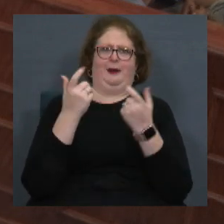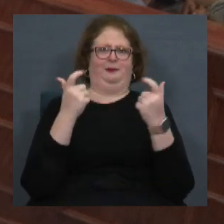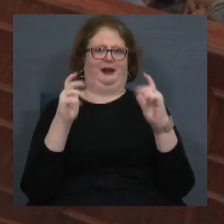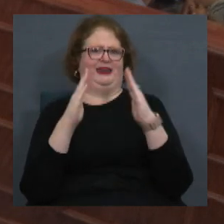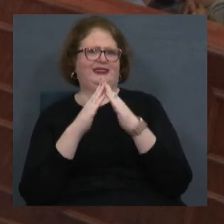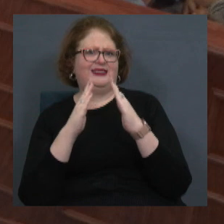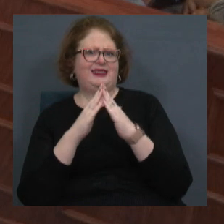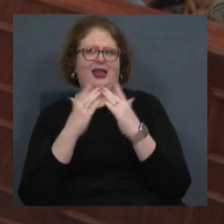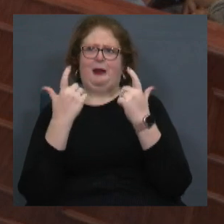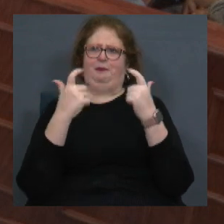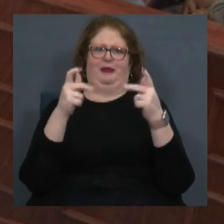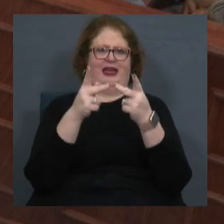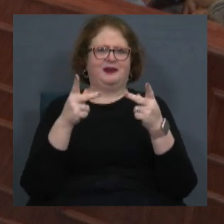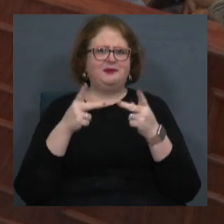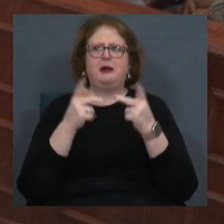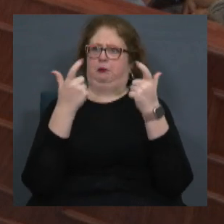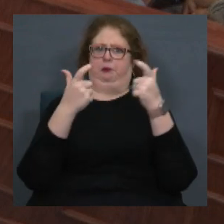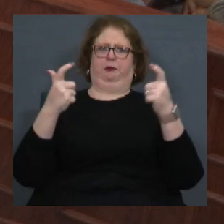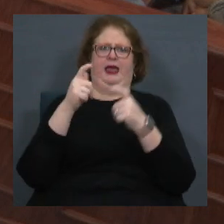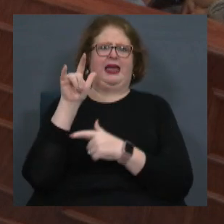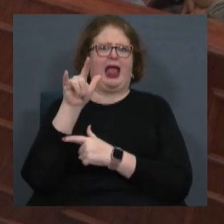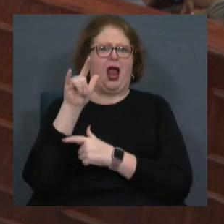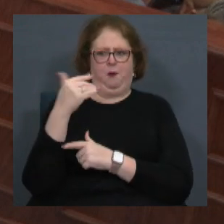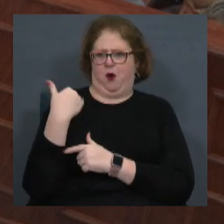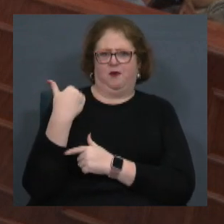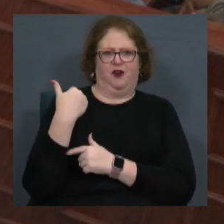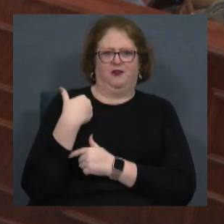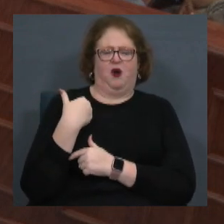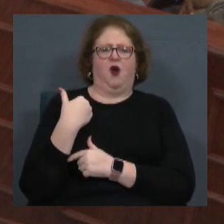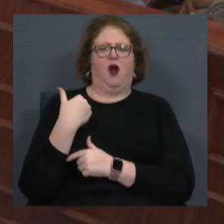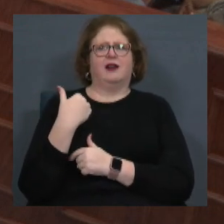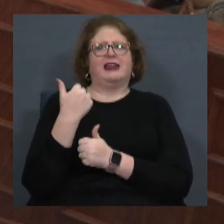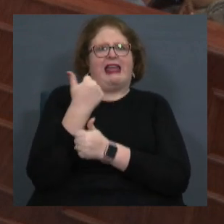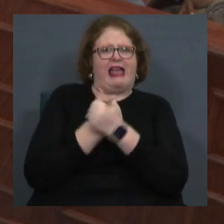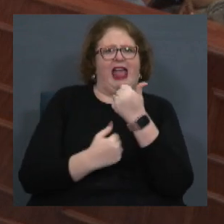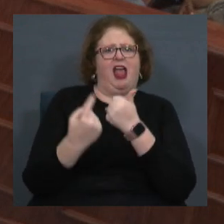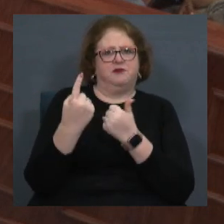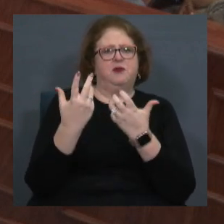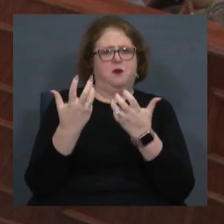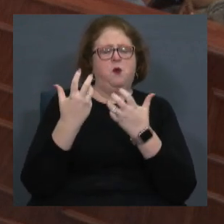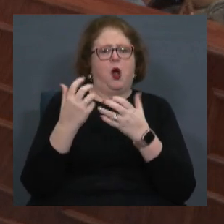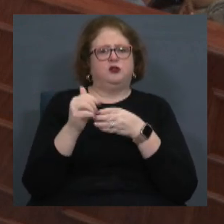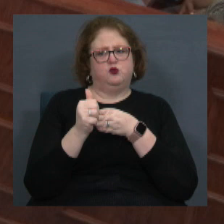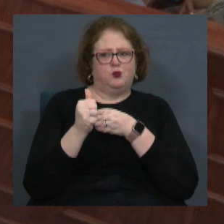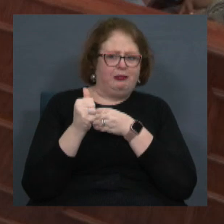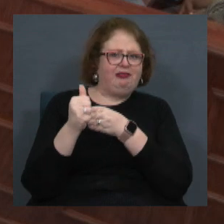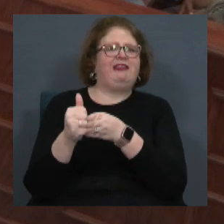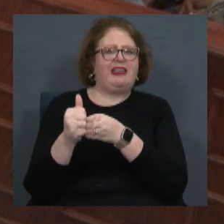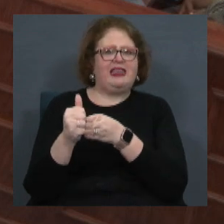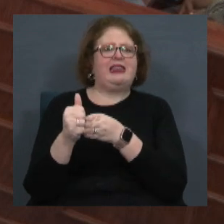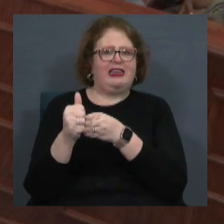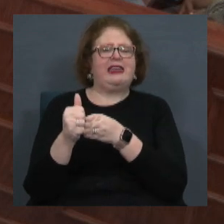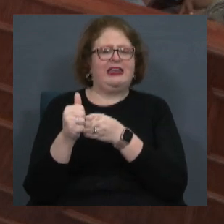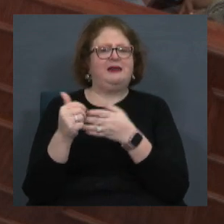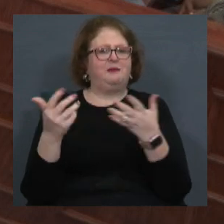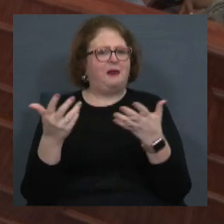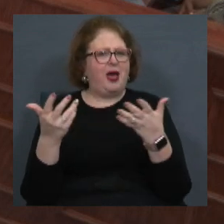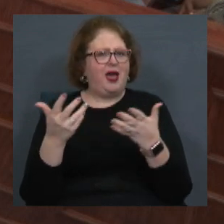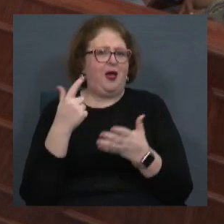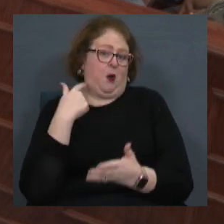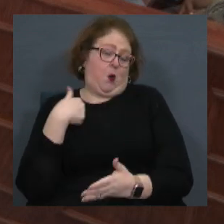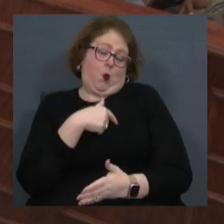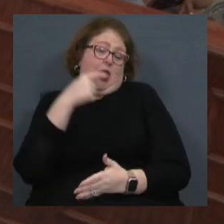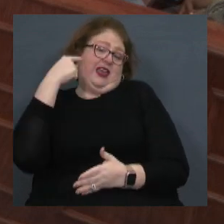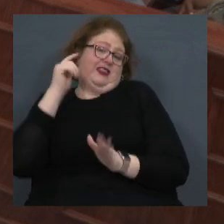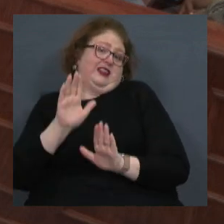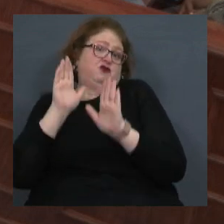big place, in a big airport, and everybody wants to lead an airport, but this is, we think this is a great place to